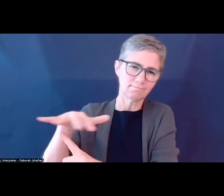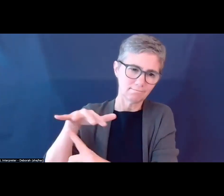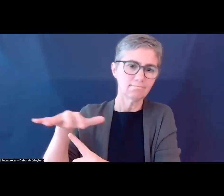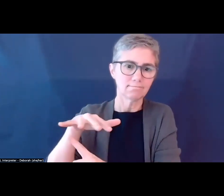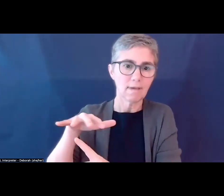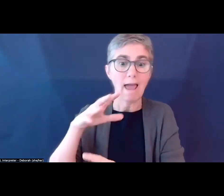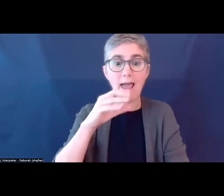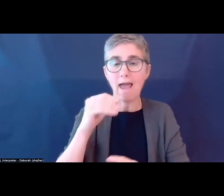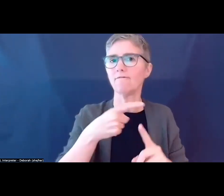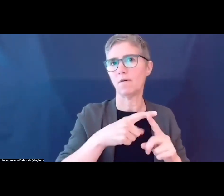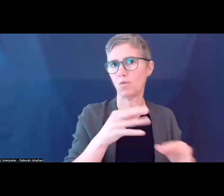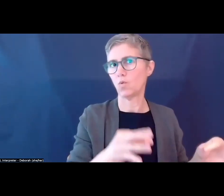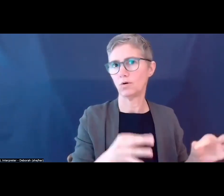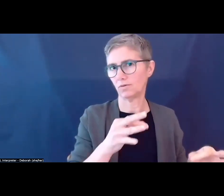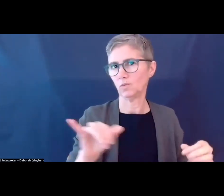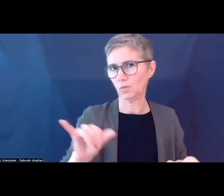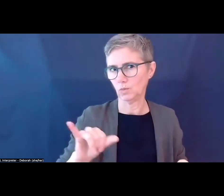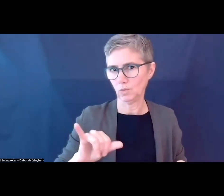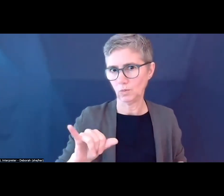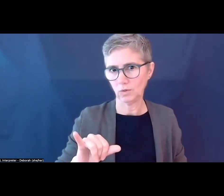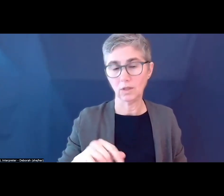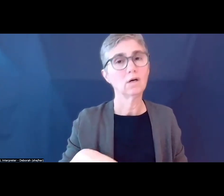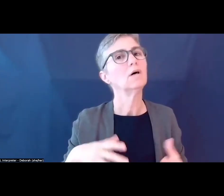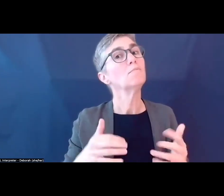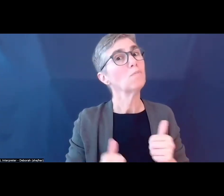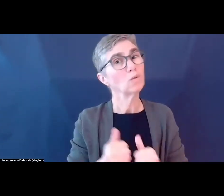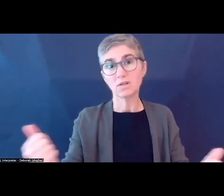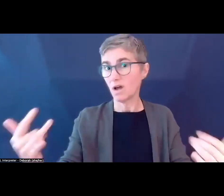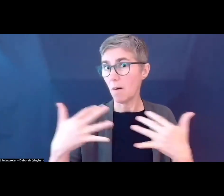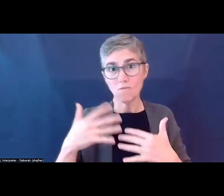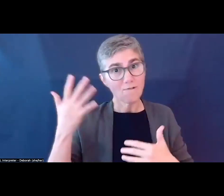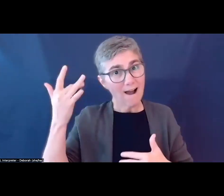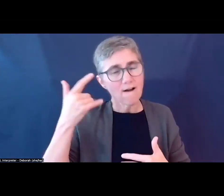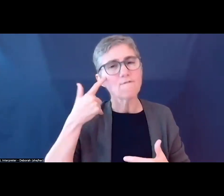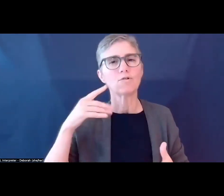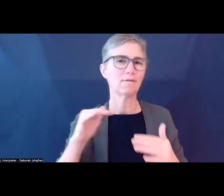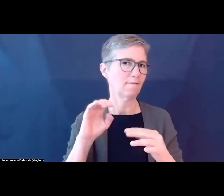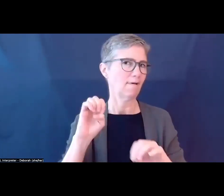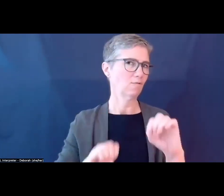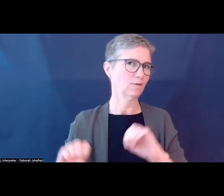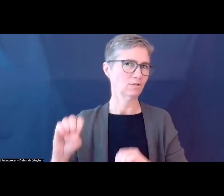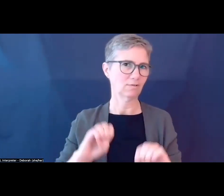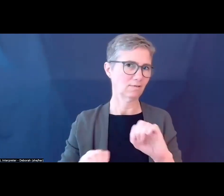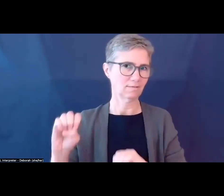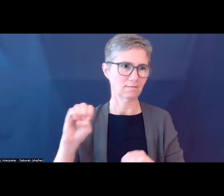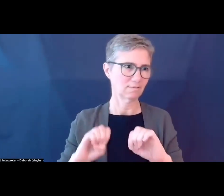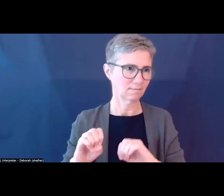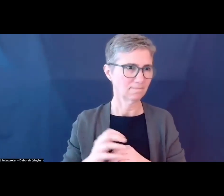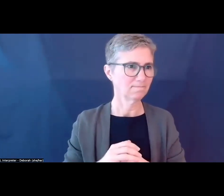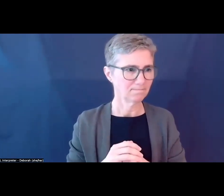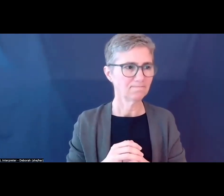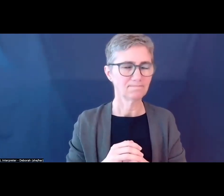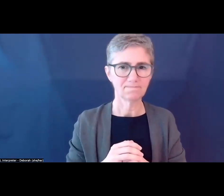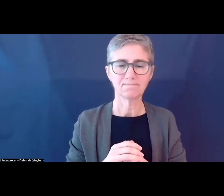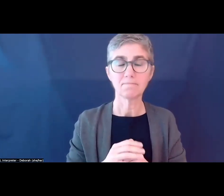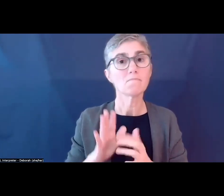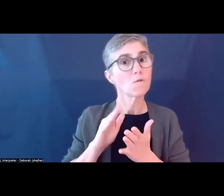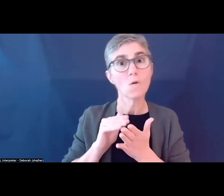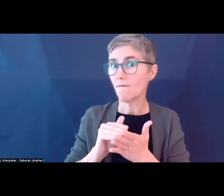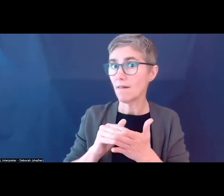the court systems, and mostly for evaluations. So oftentimes they come